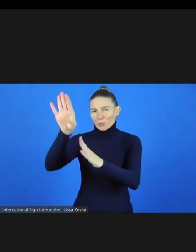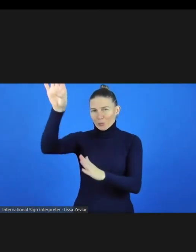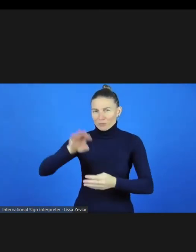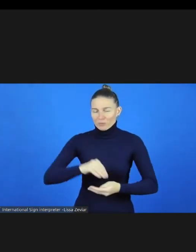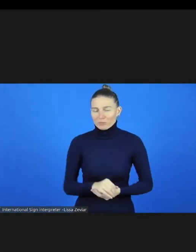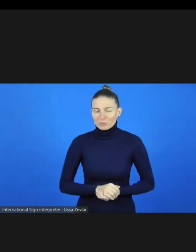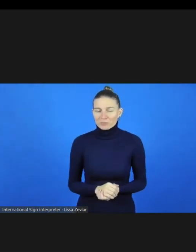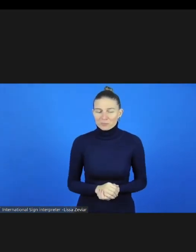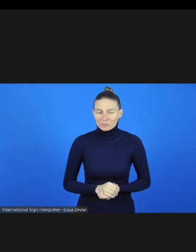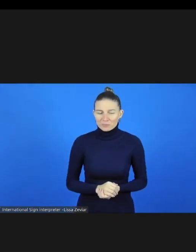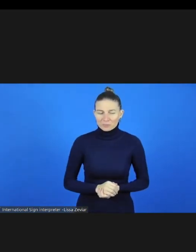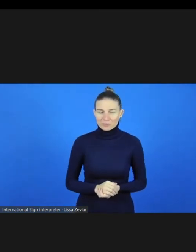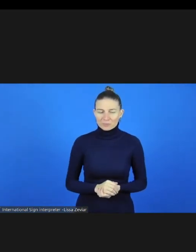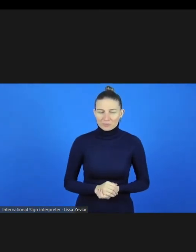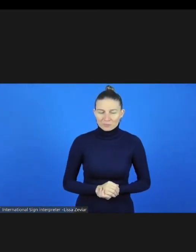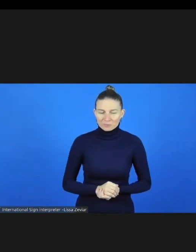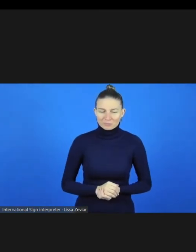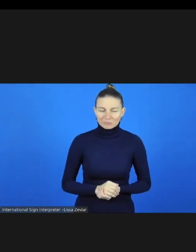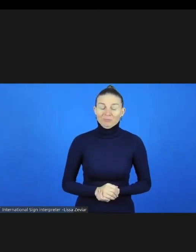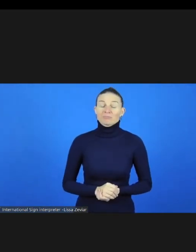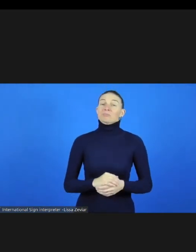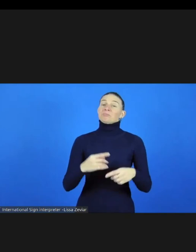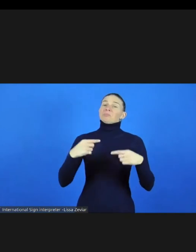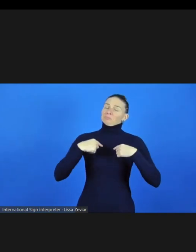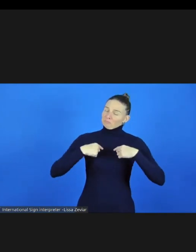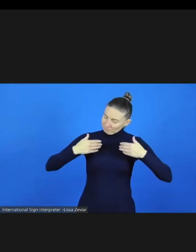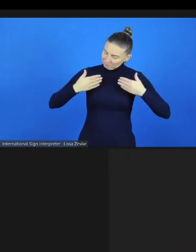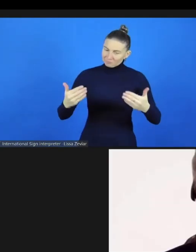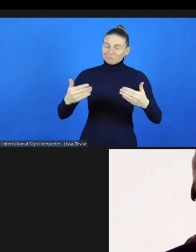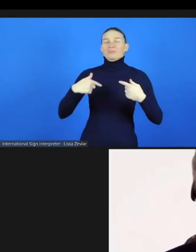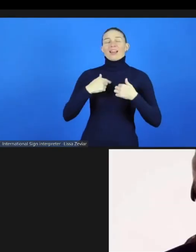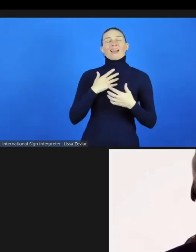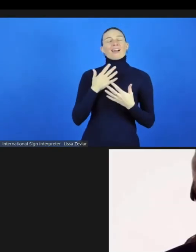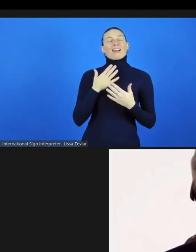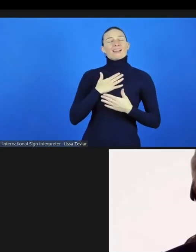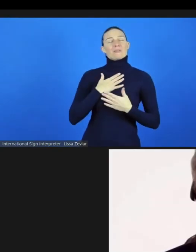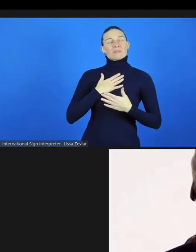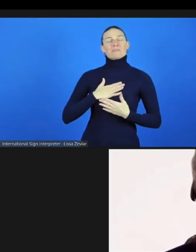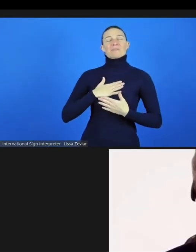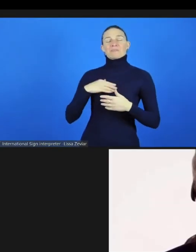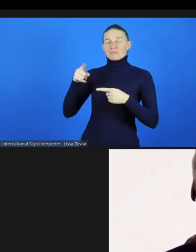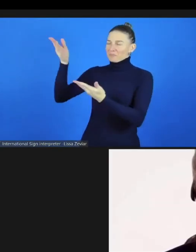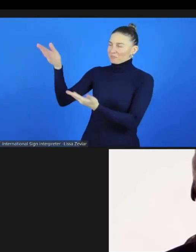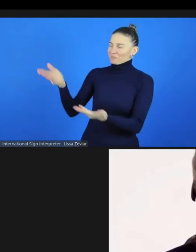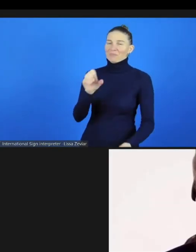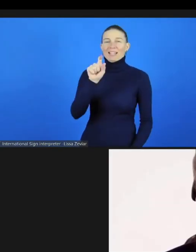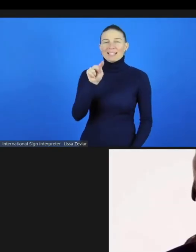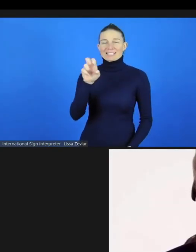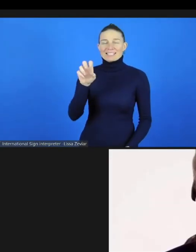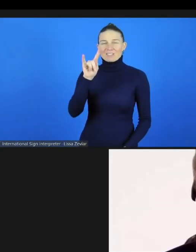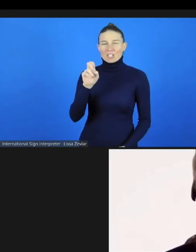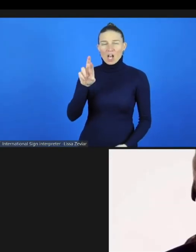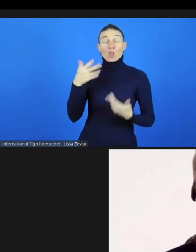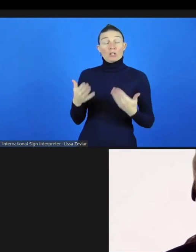And I have the singular pleasure of introducing Steve Tyler. Steve Tyler currently serves as the Director